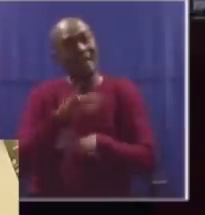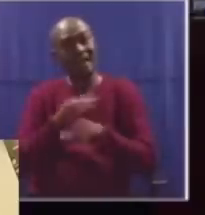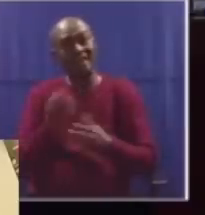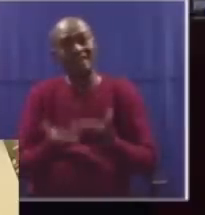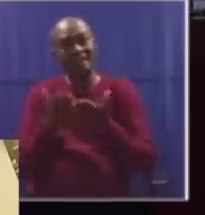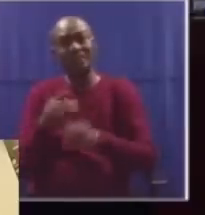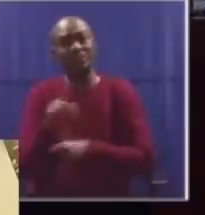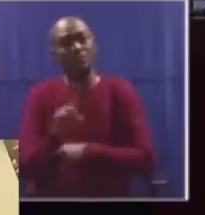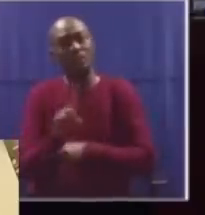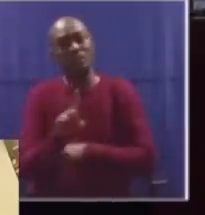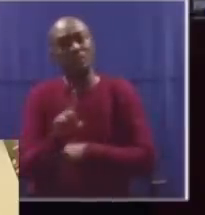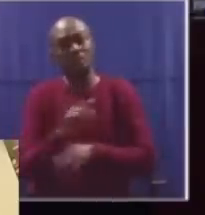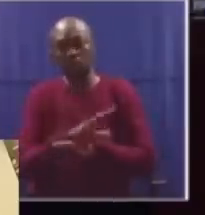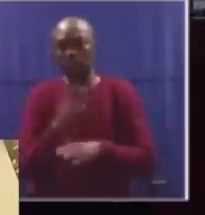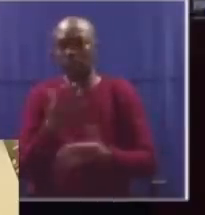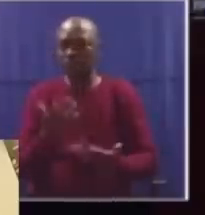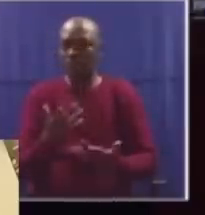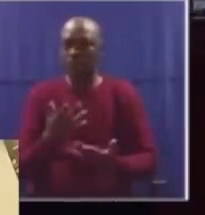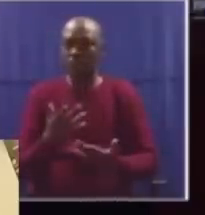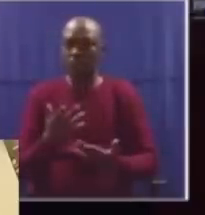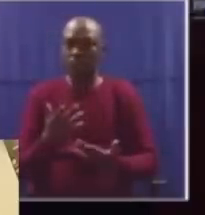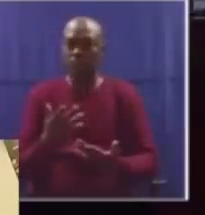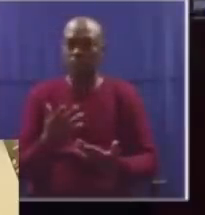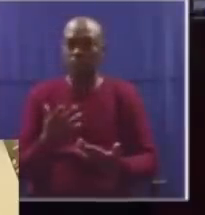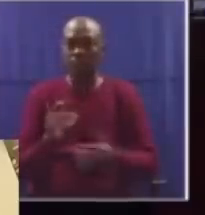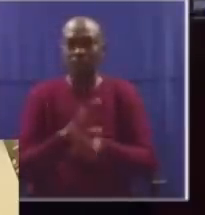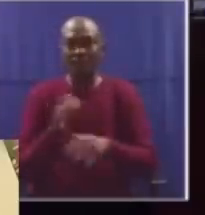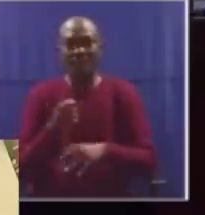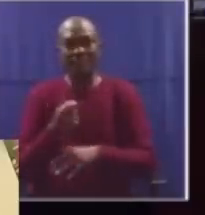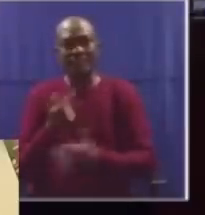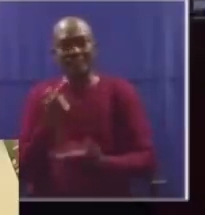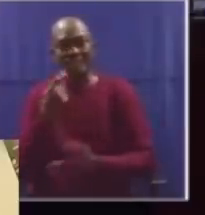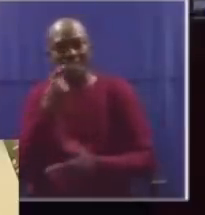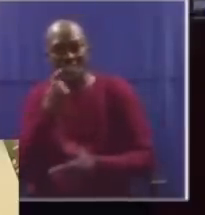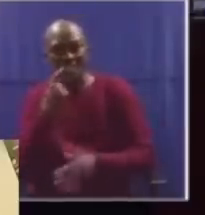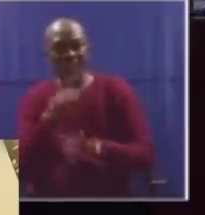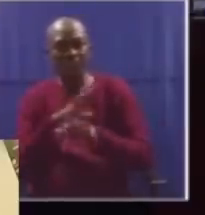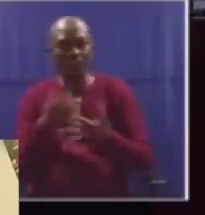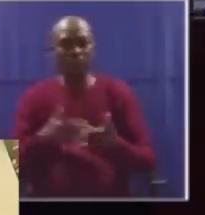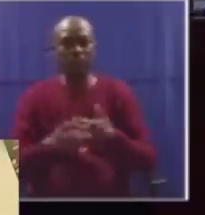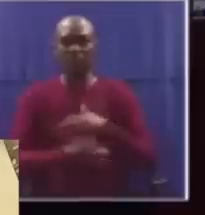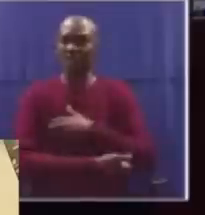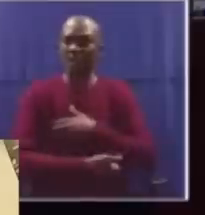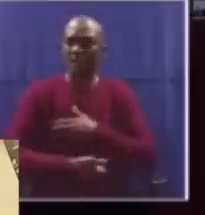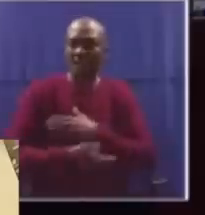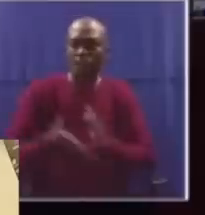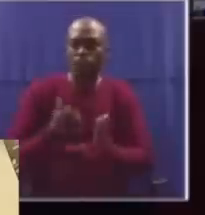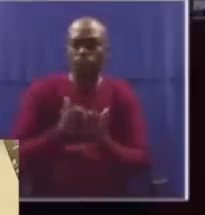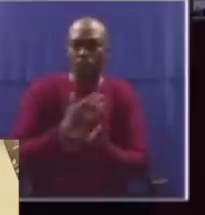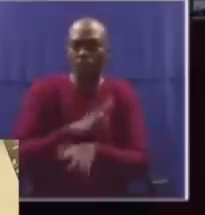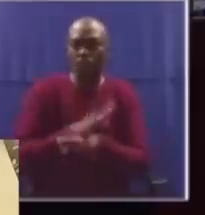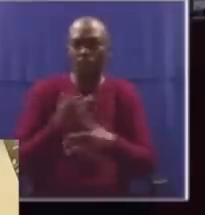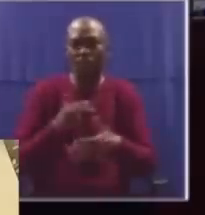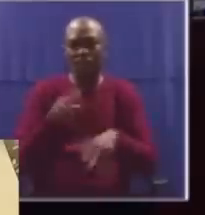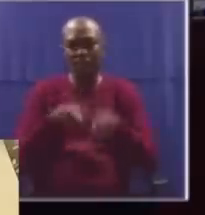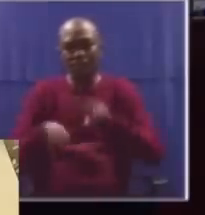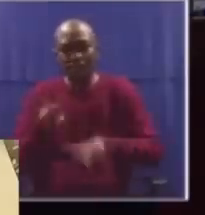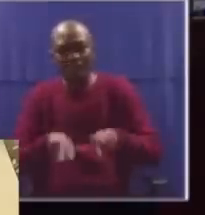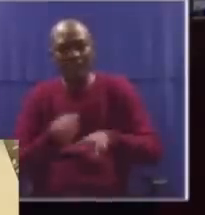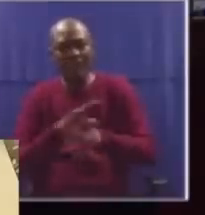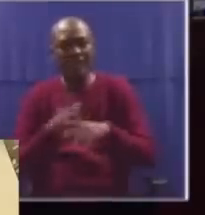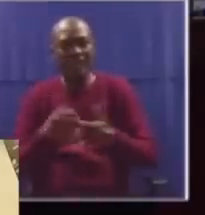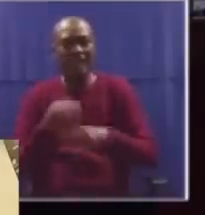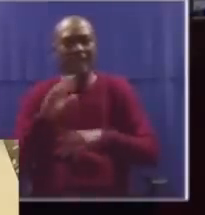the department pay for hip replacements, dental care, appendix removals, dialysis,